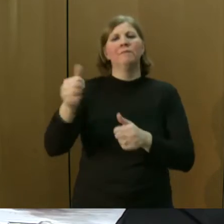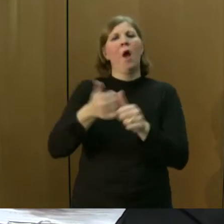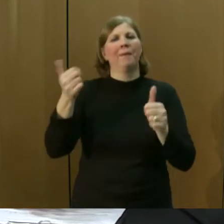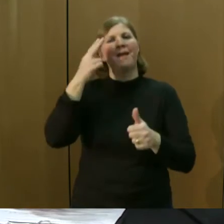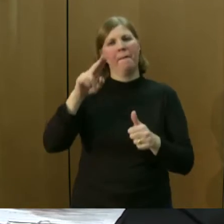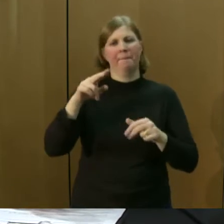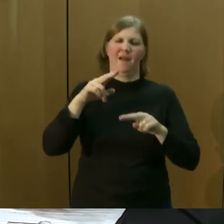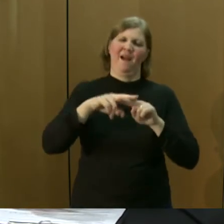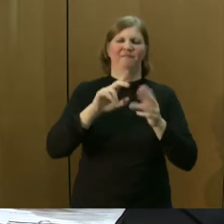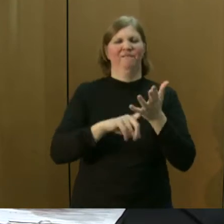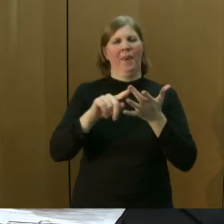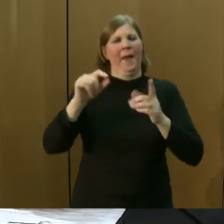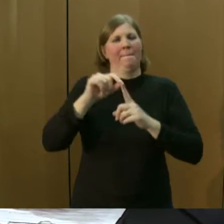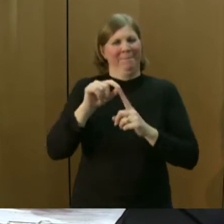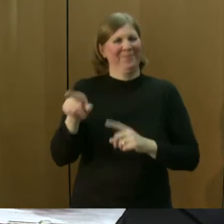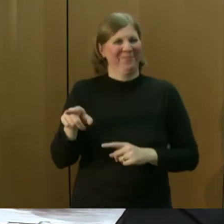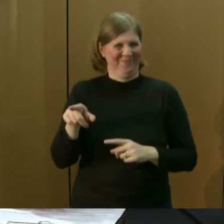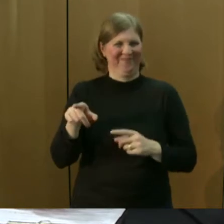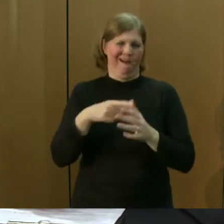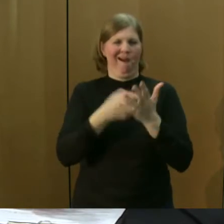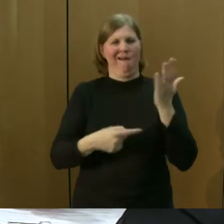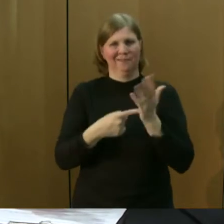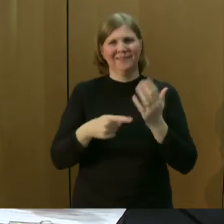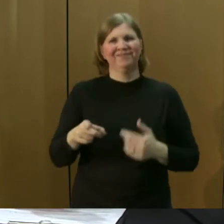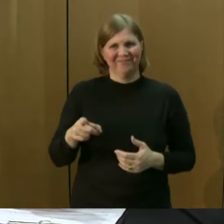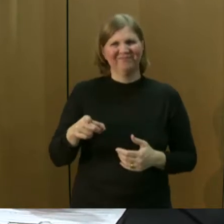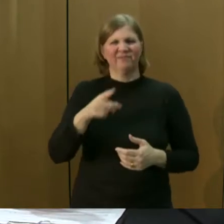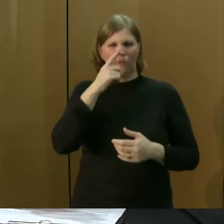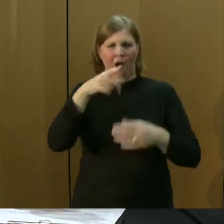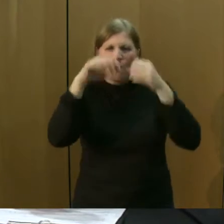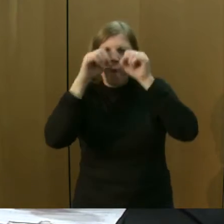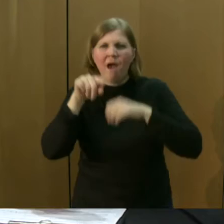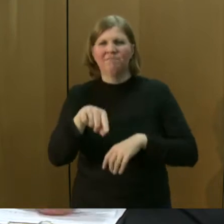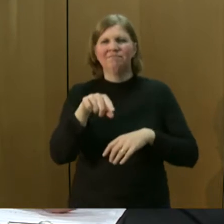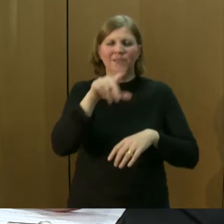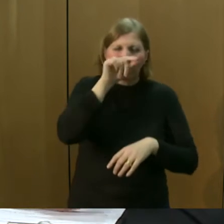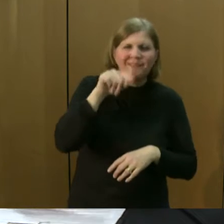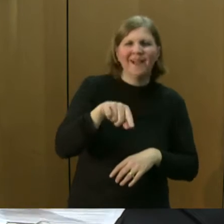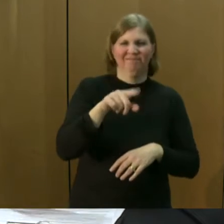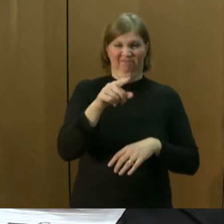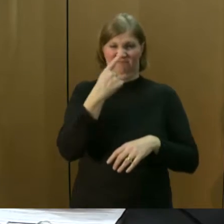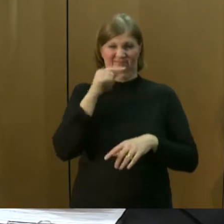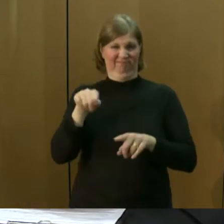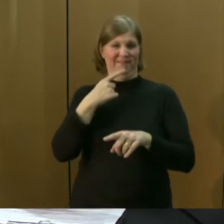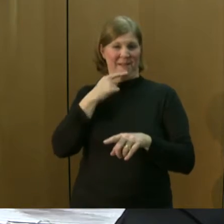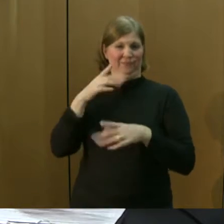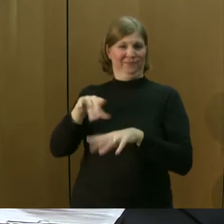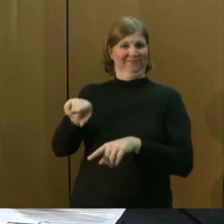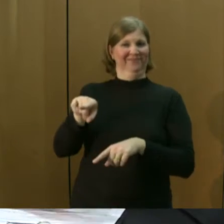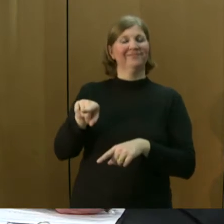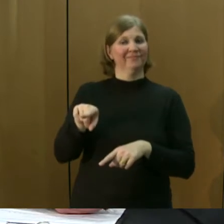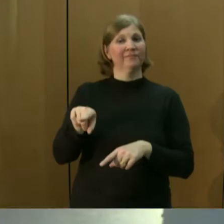Twitter and online, I presume. And they specialise in providing supports. And there are also lots